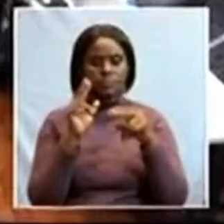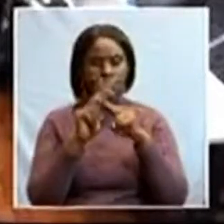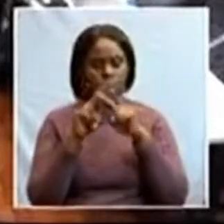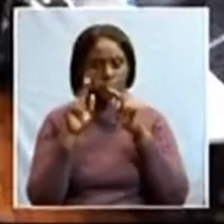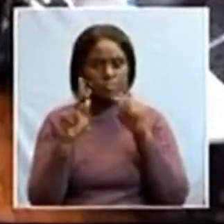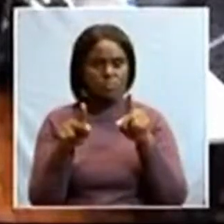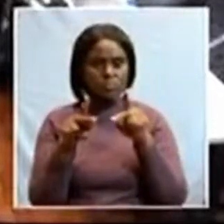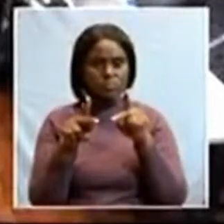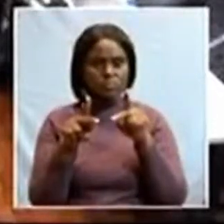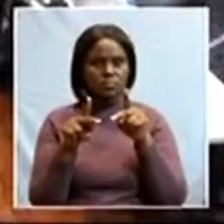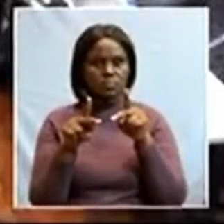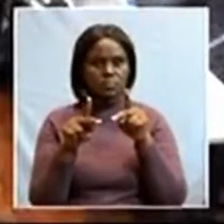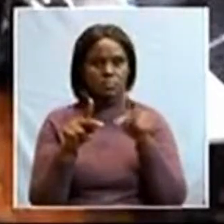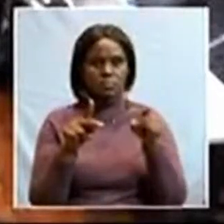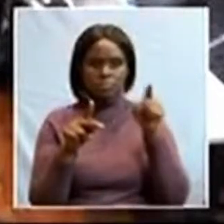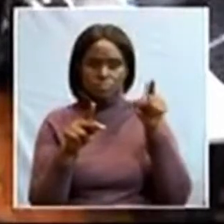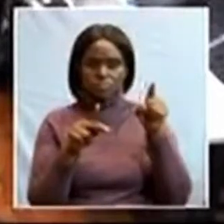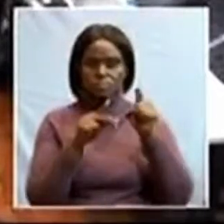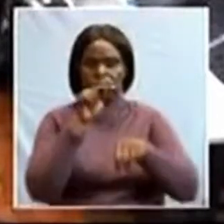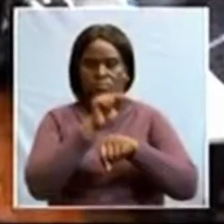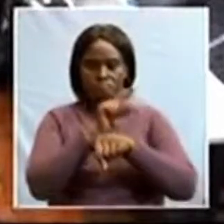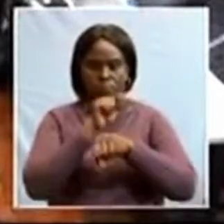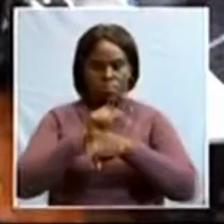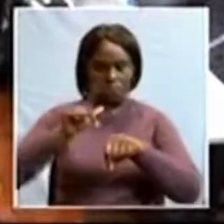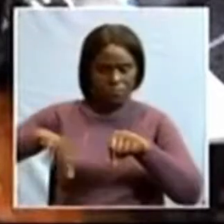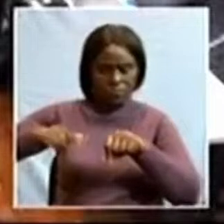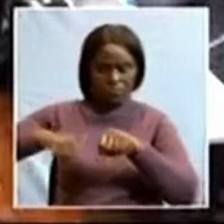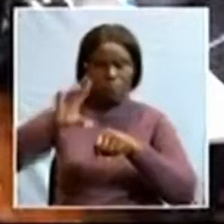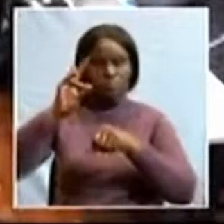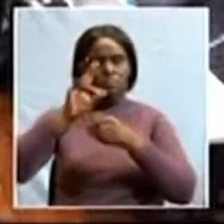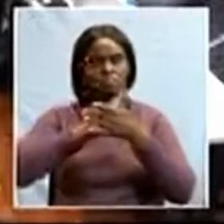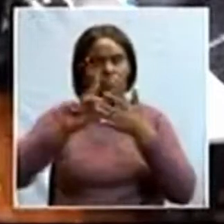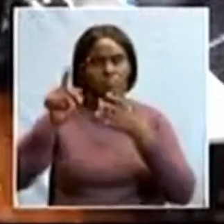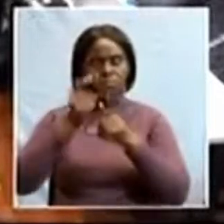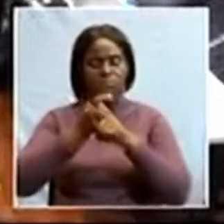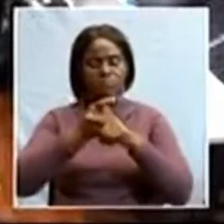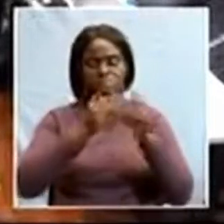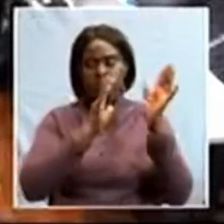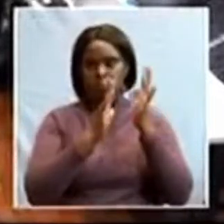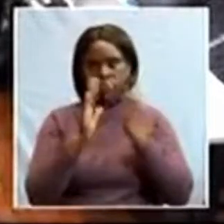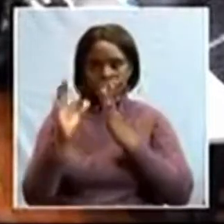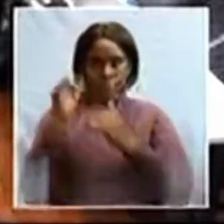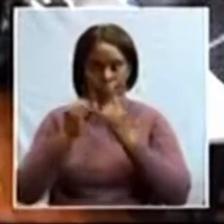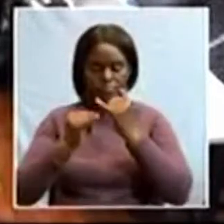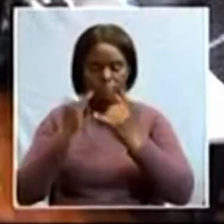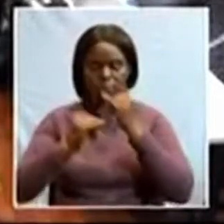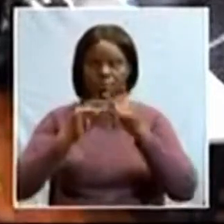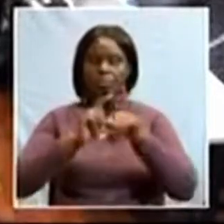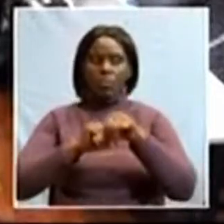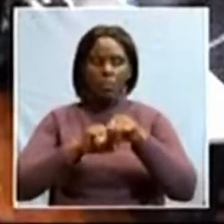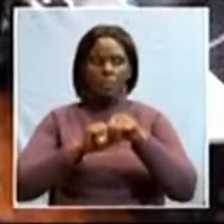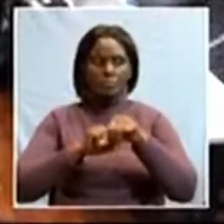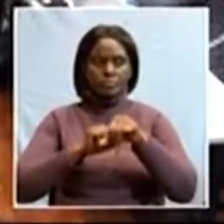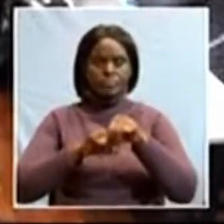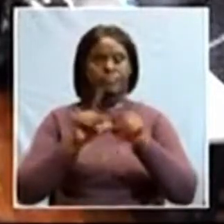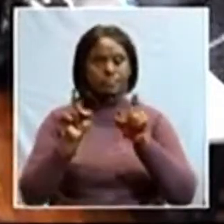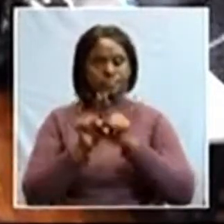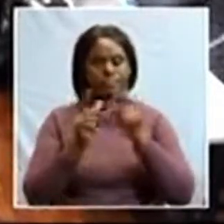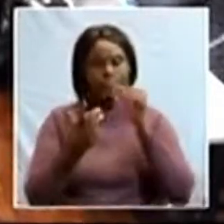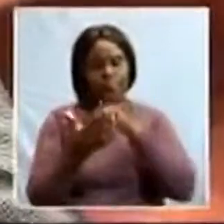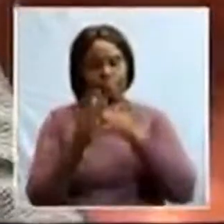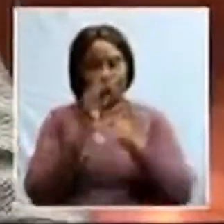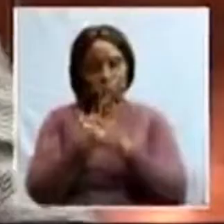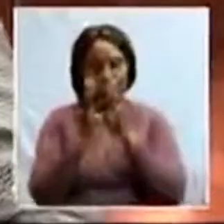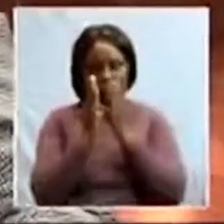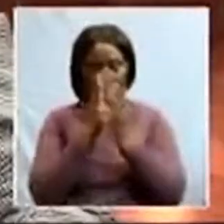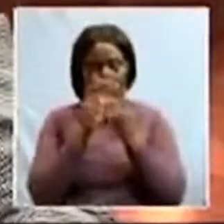Chair, the project was delayed by 7 weeks from the intended completion period, and the contractor,